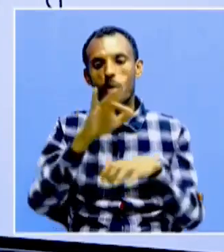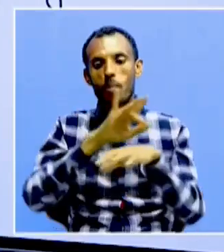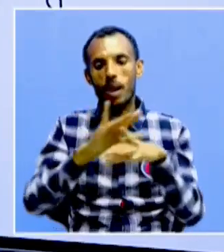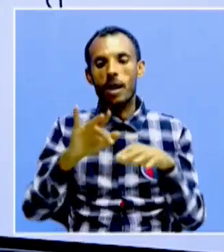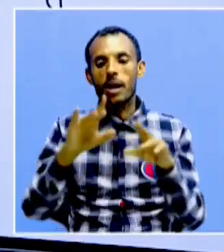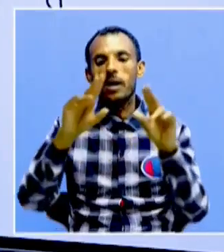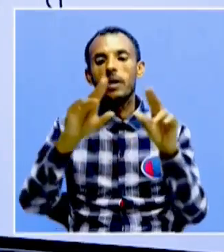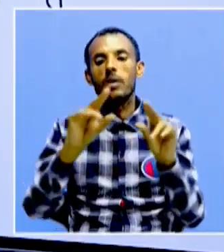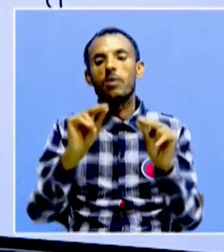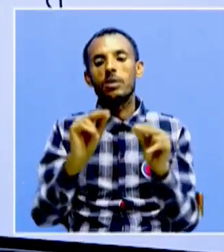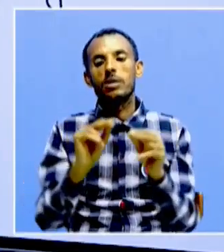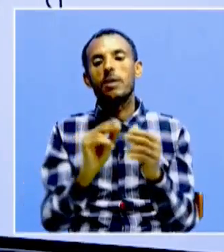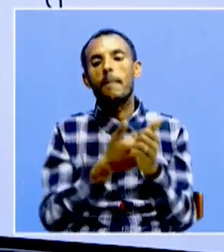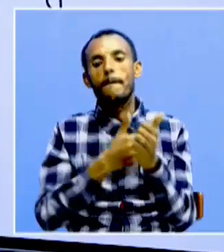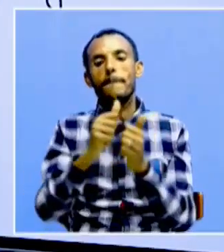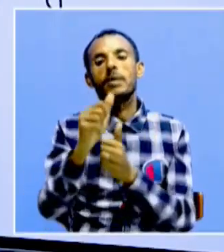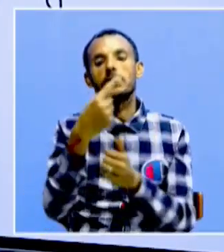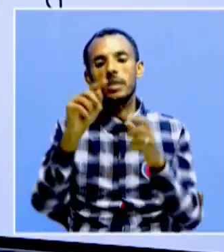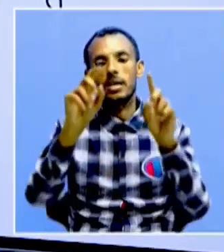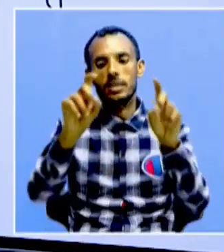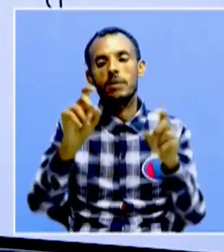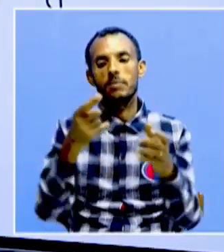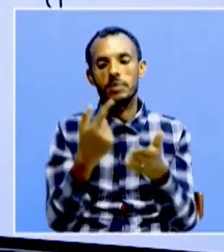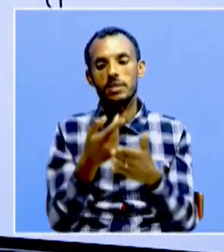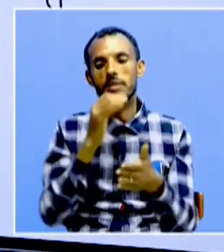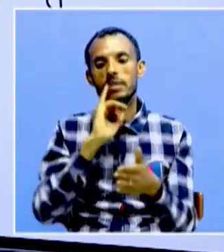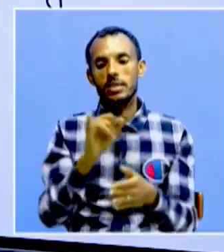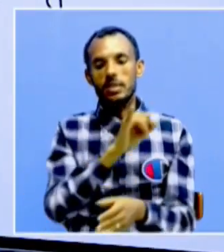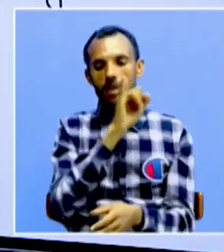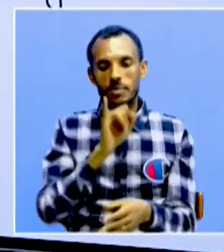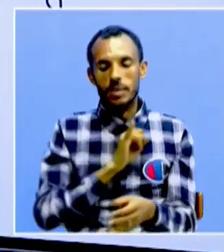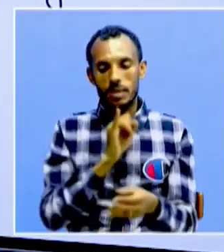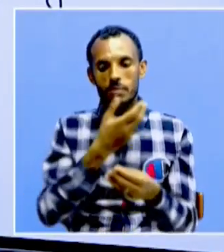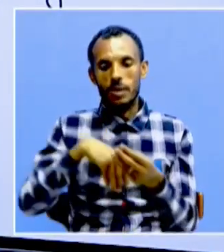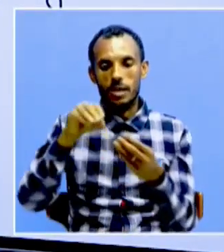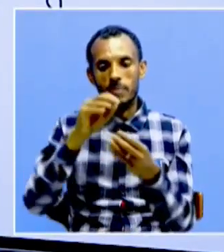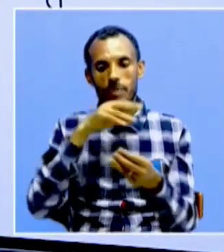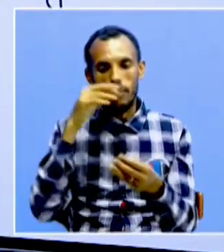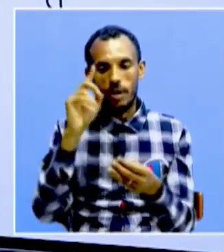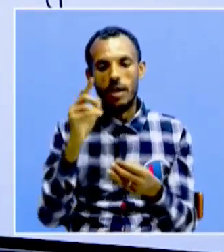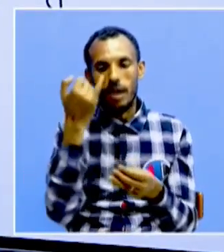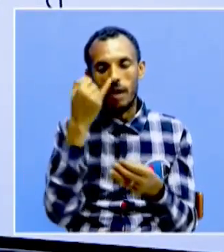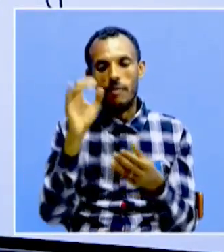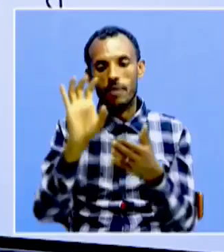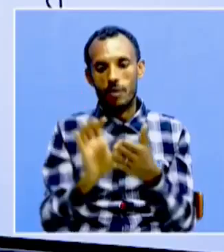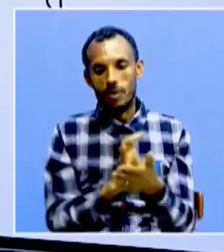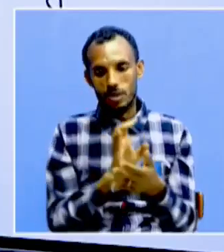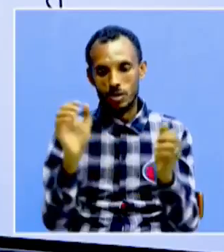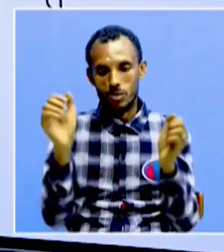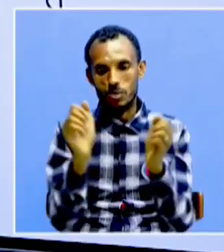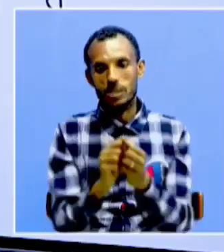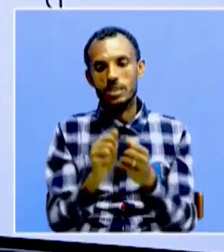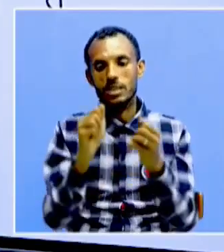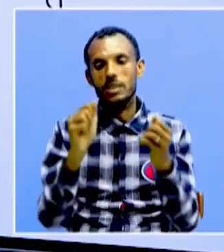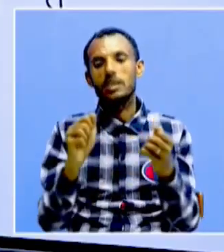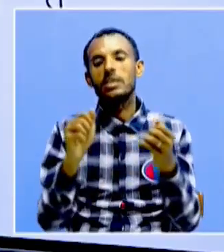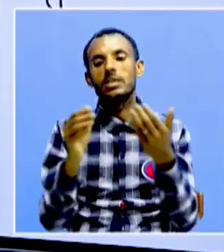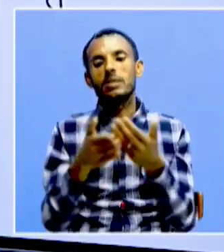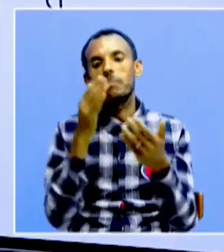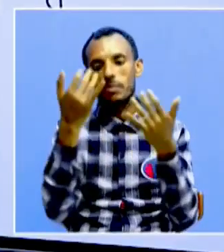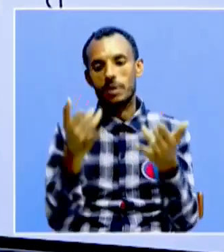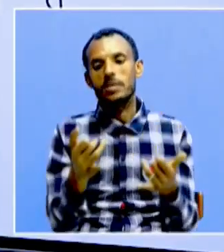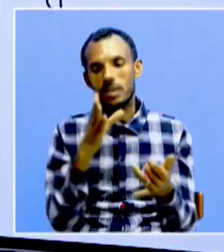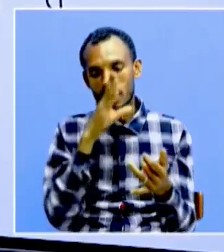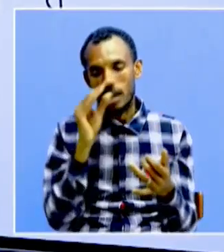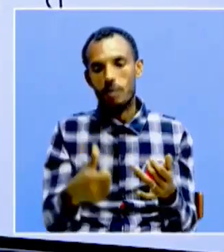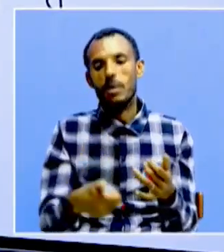pass the exam. Yes, this is what? Subject plus verb 1. If clause with simple present, then main clause with?